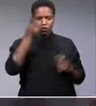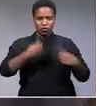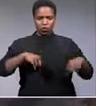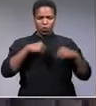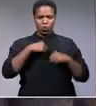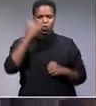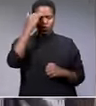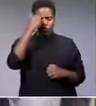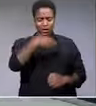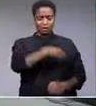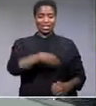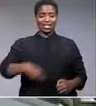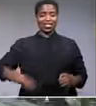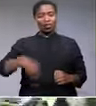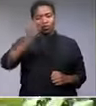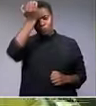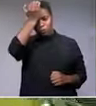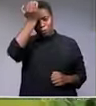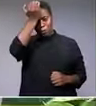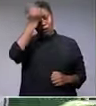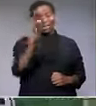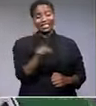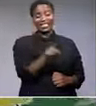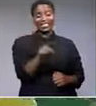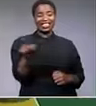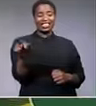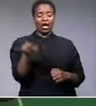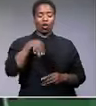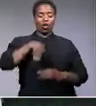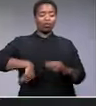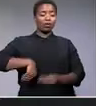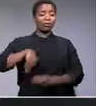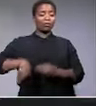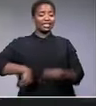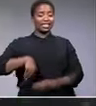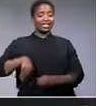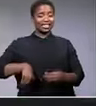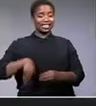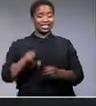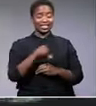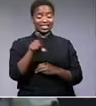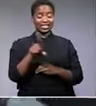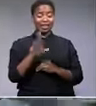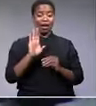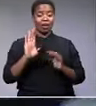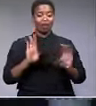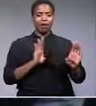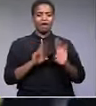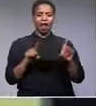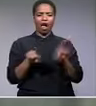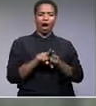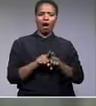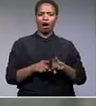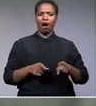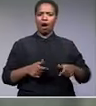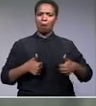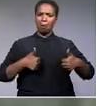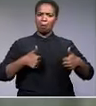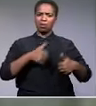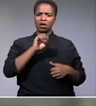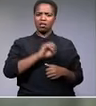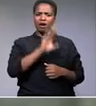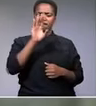that President Zuma and his cohorts of corruption have been behaving as if the South